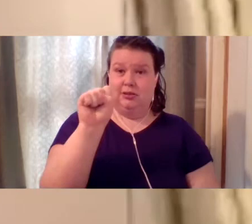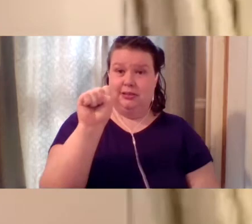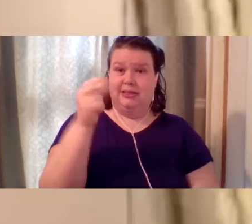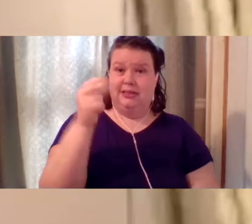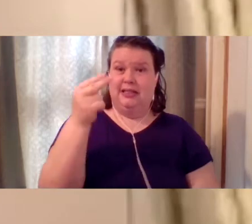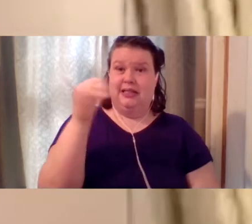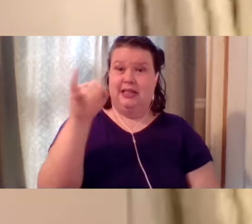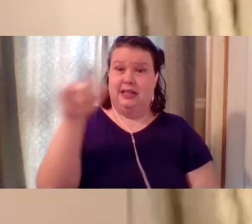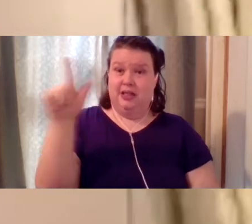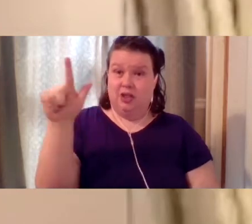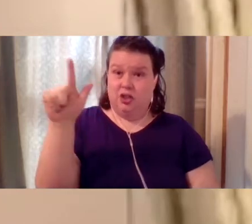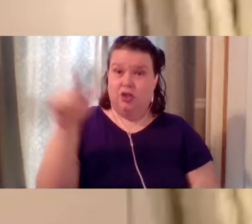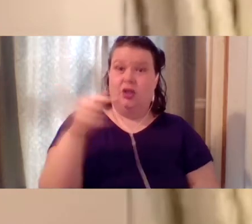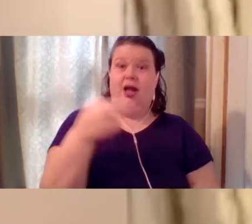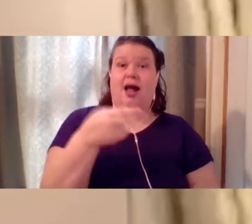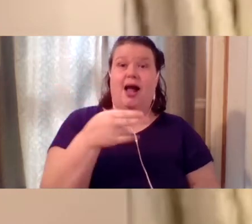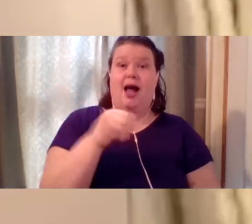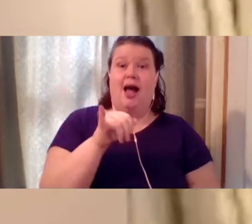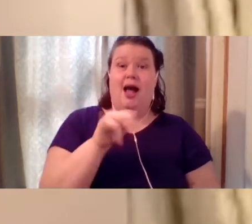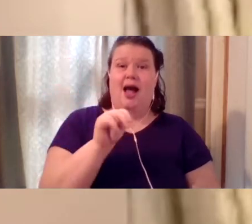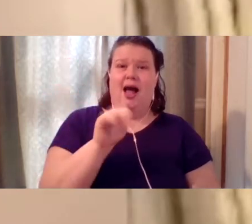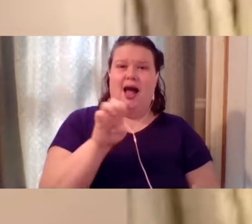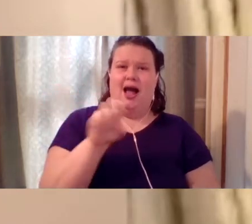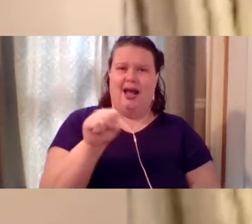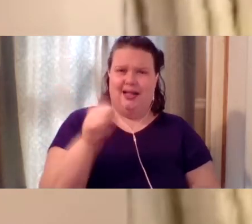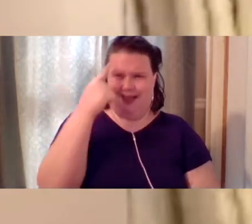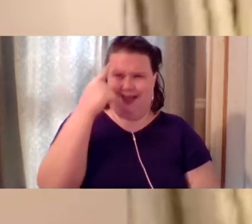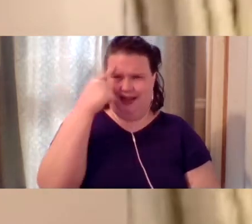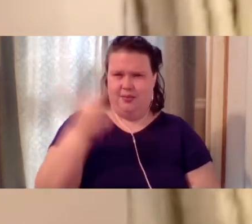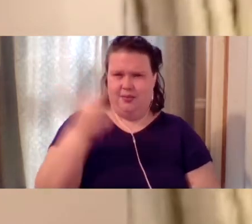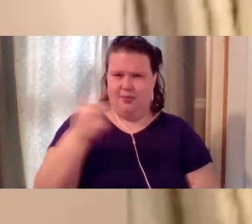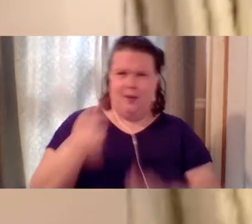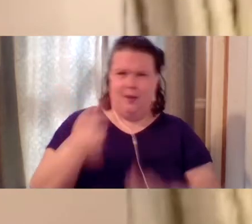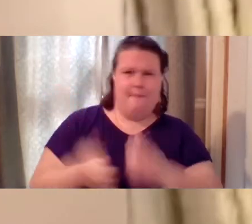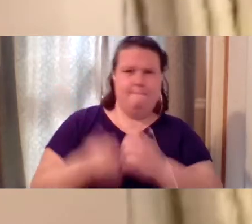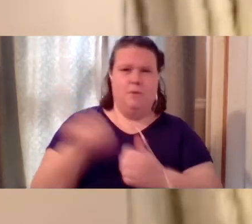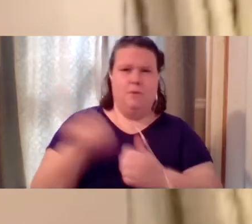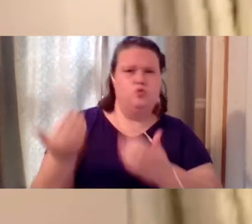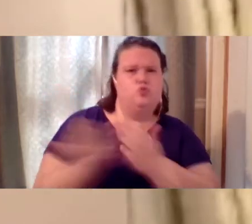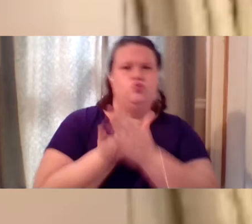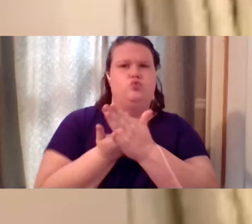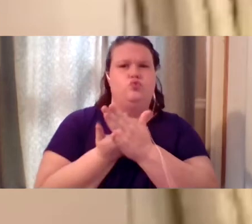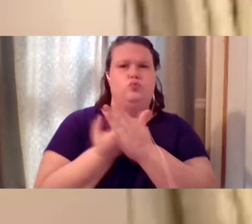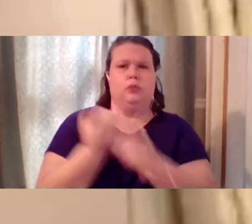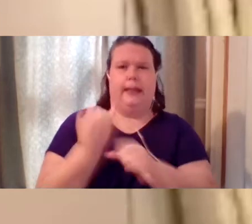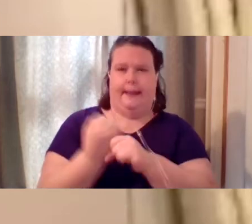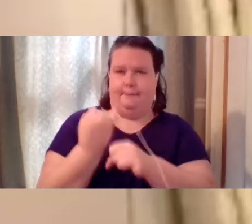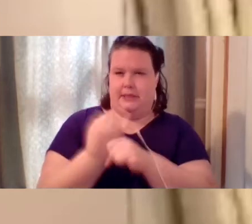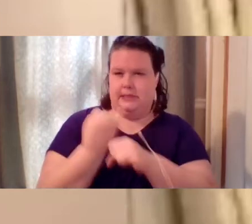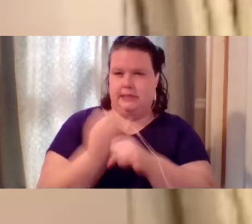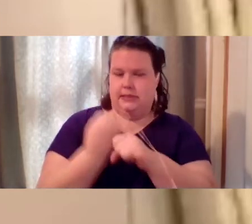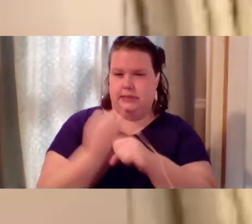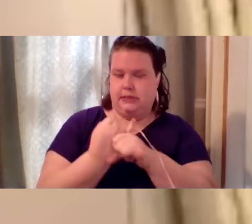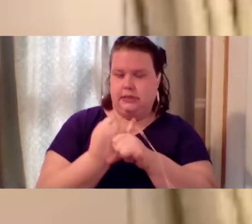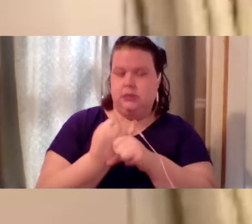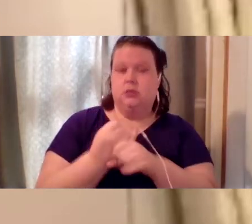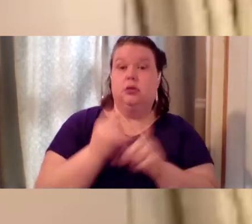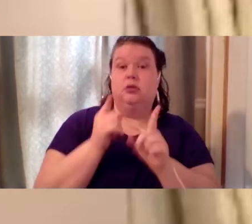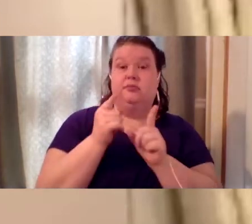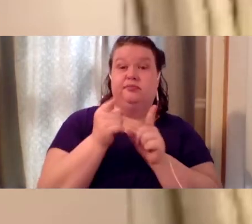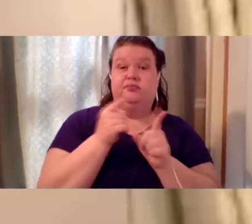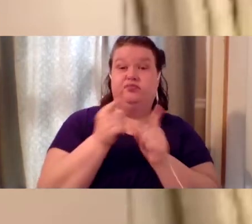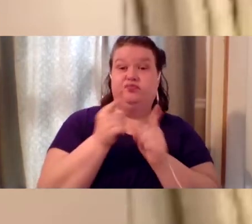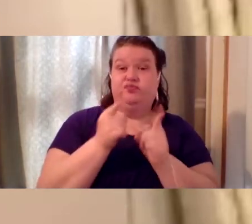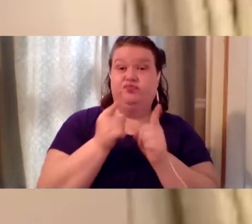whatever was the other new elementary, well, newest elementary campus. I know that those campuses have